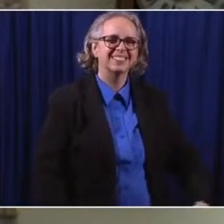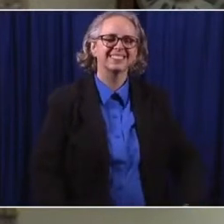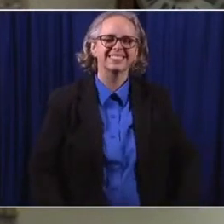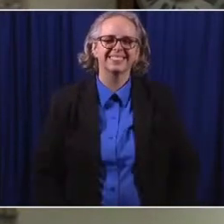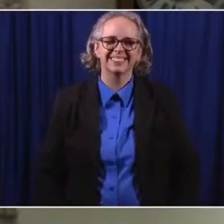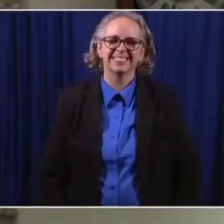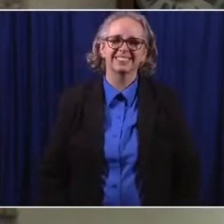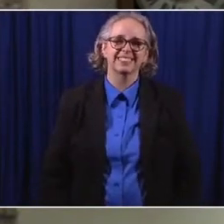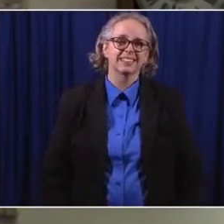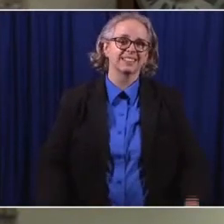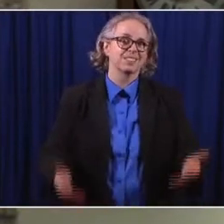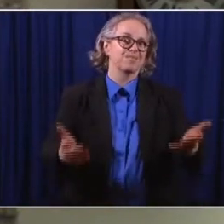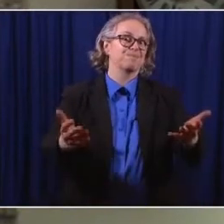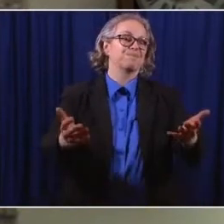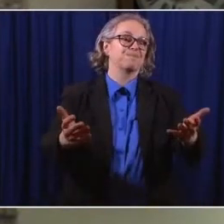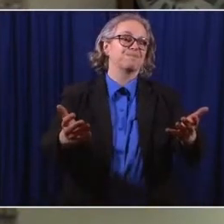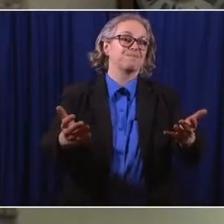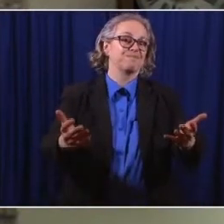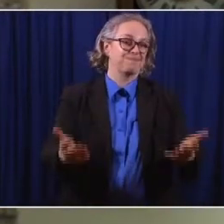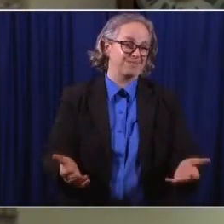Today we're issuing